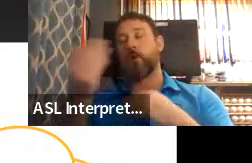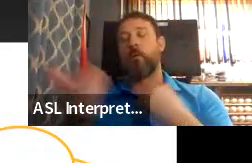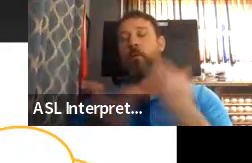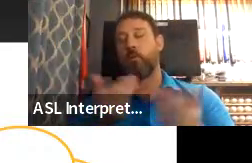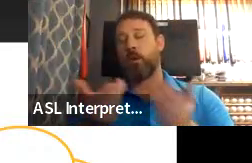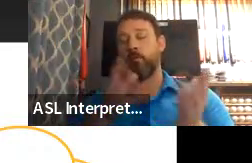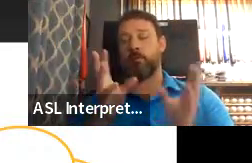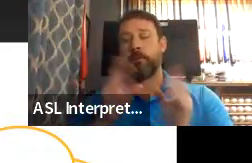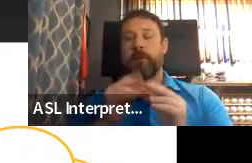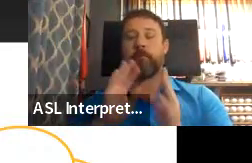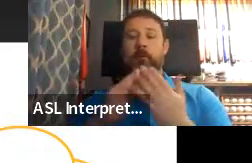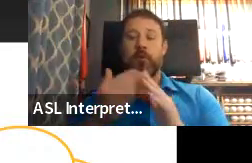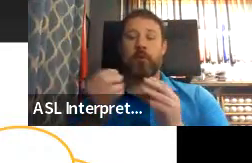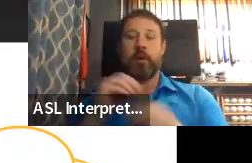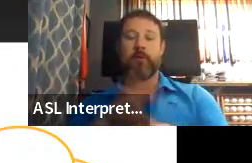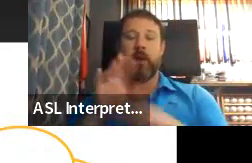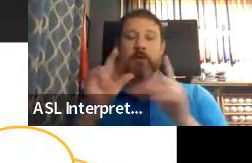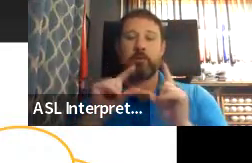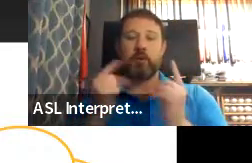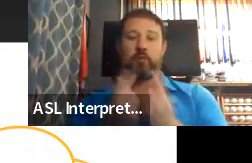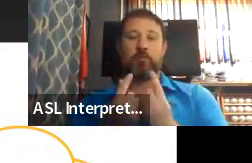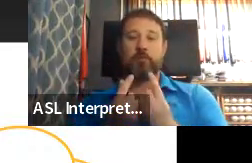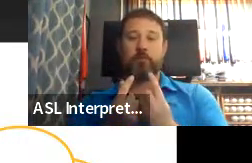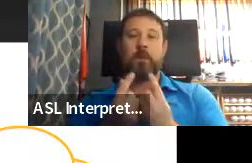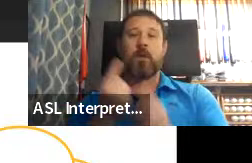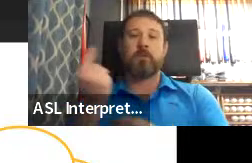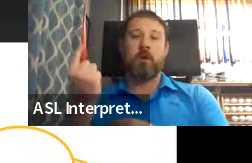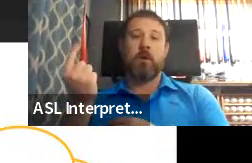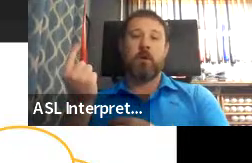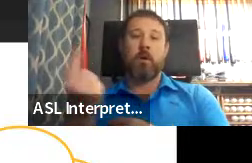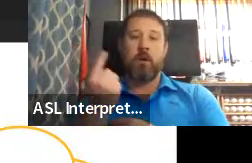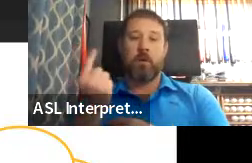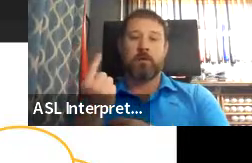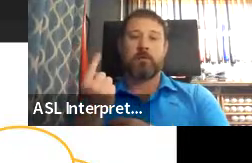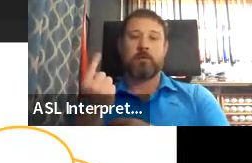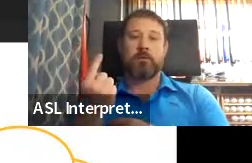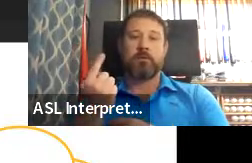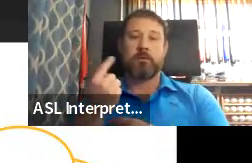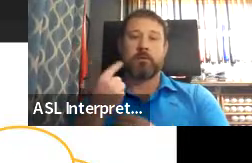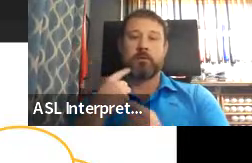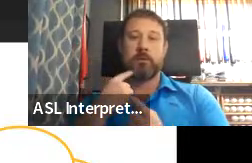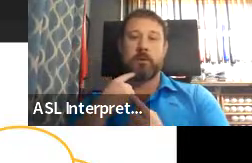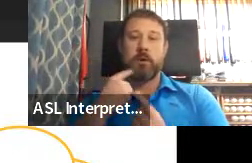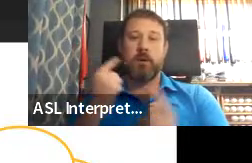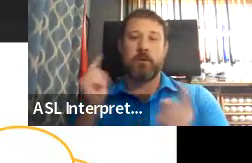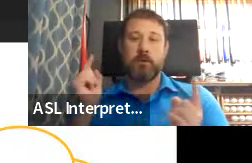Community Advisory Group. As always, we start with an acknowledgement. That's Siri.